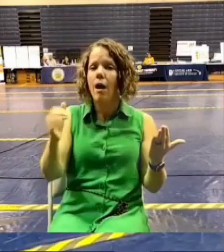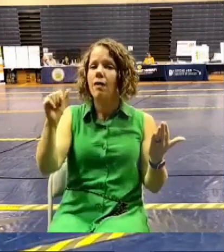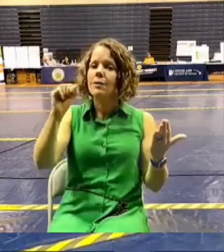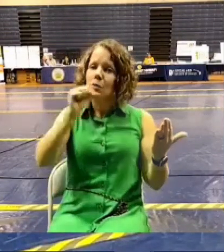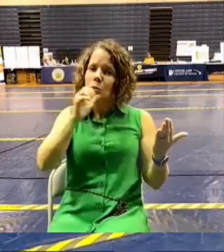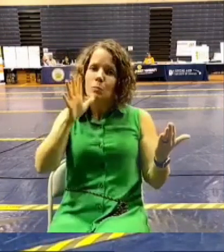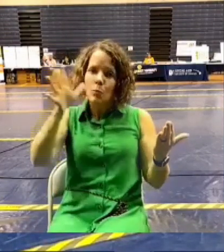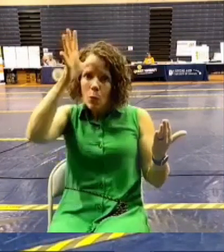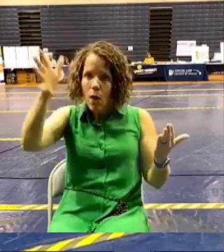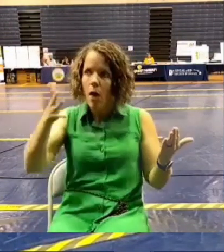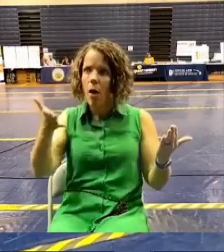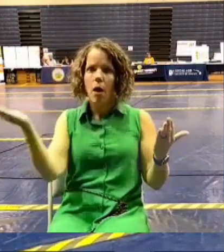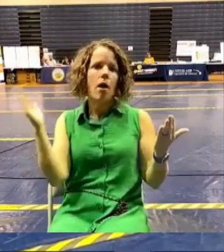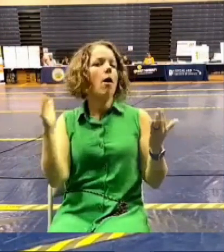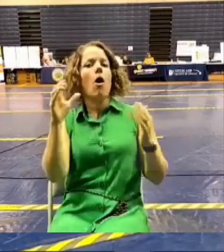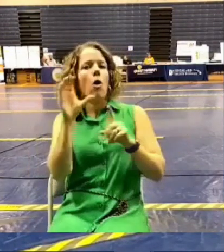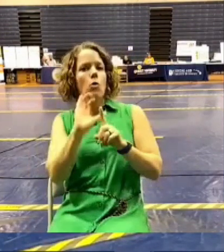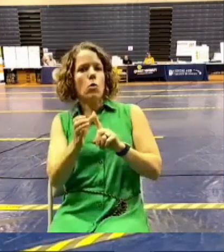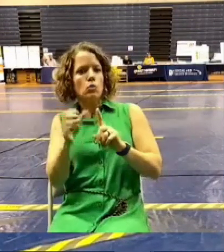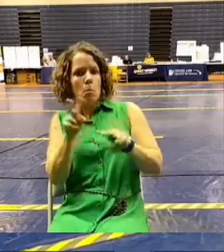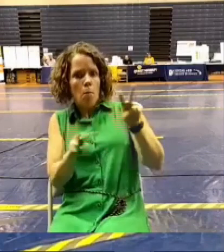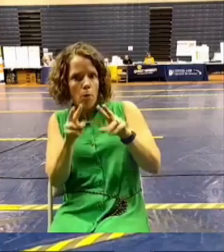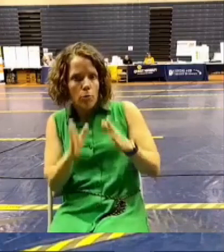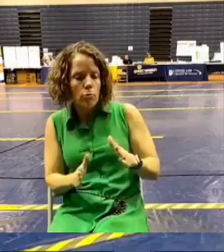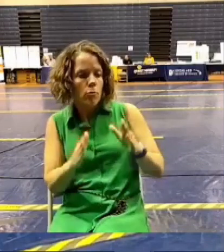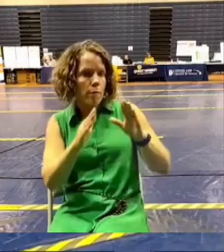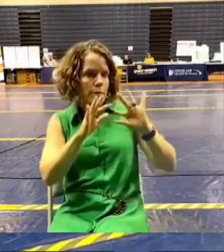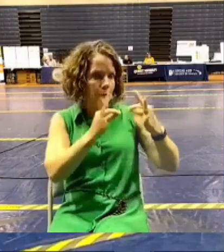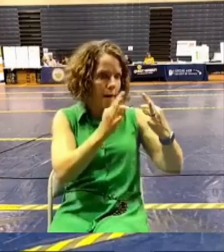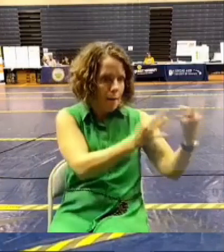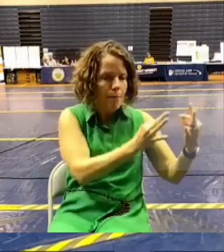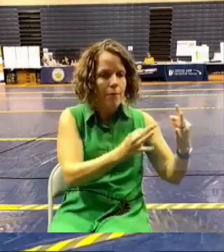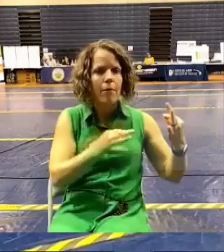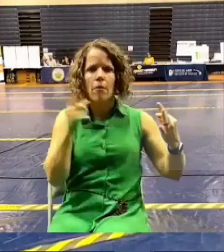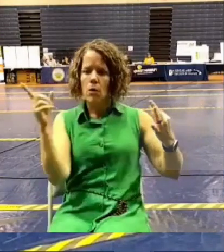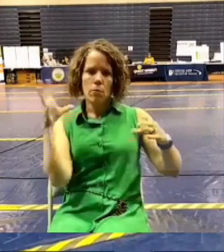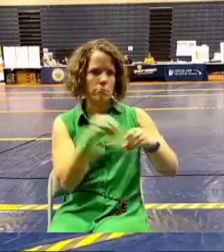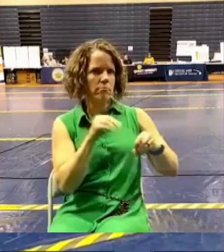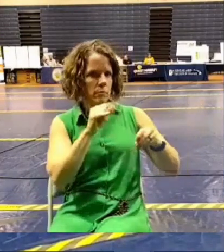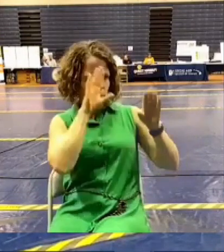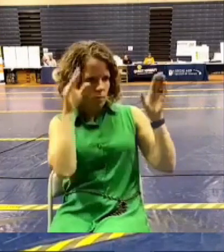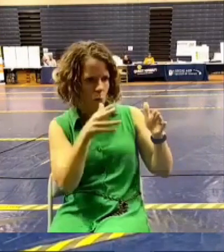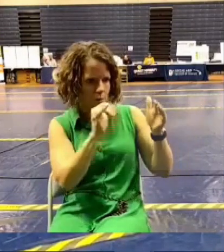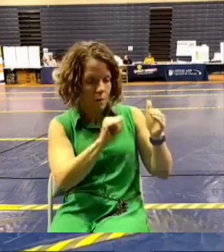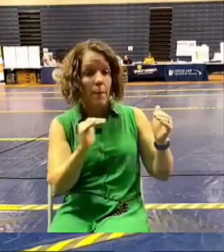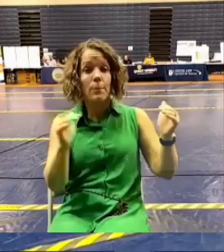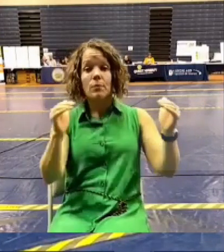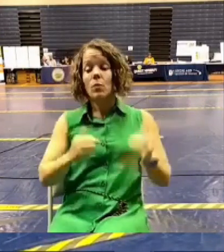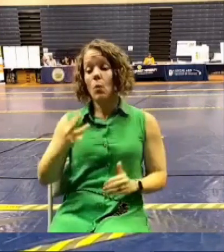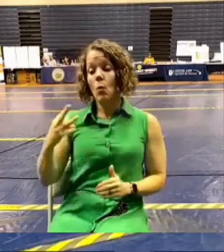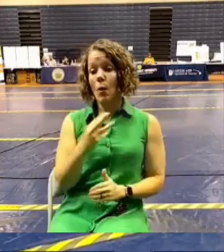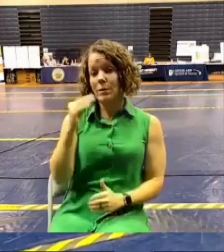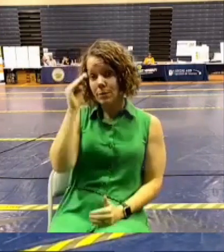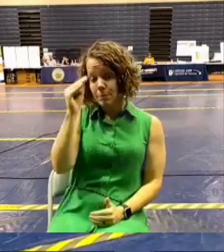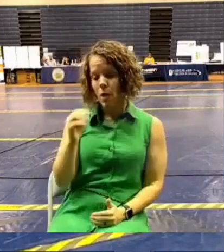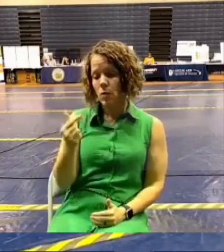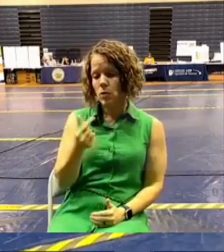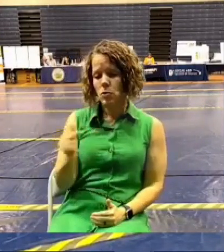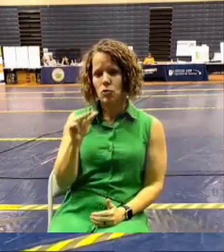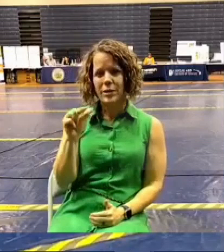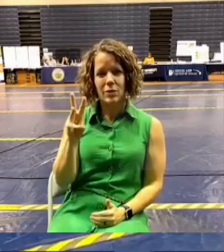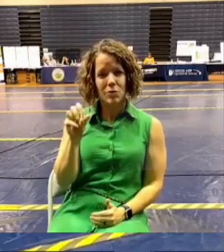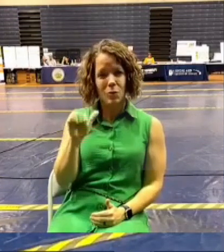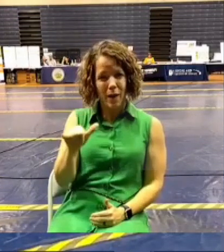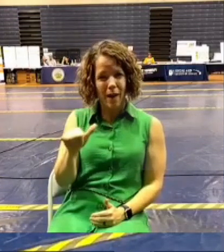monitors, our families, and then our subject matter experts. Number nine is West Maui Greenway. Number 10 is